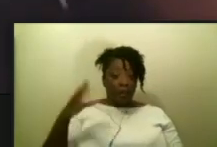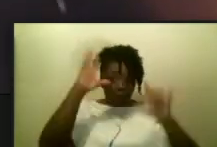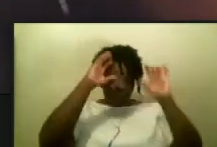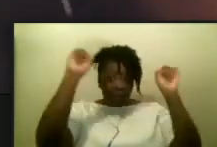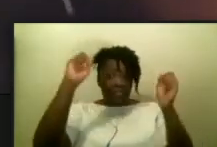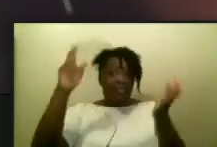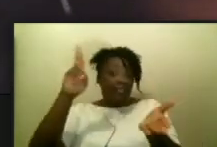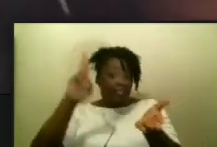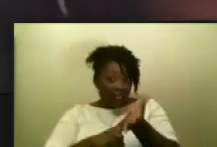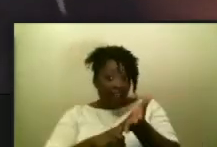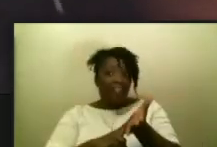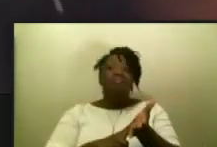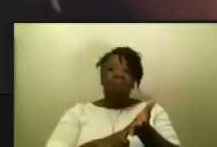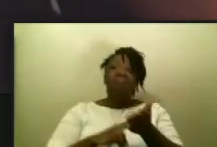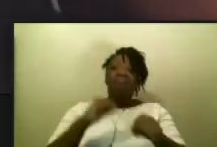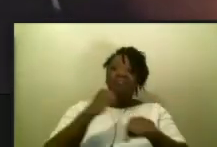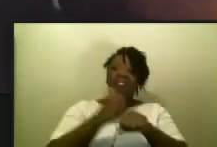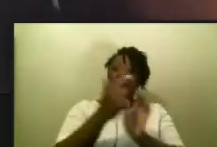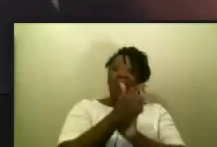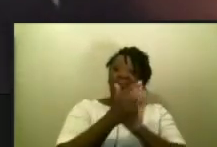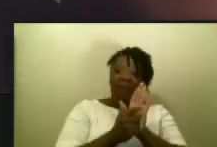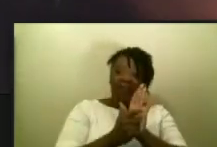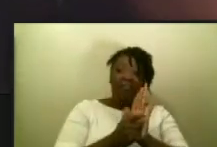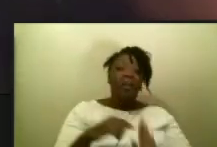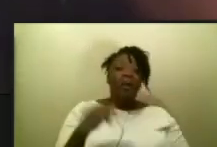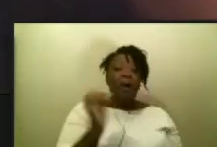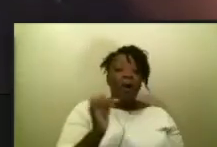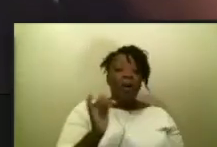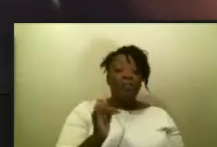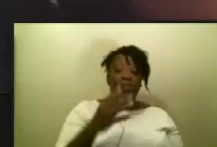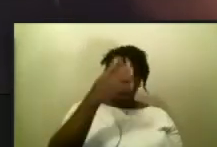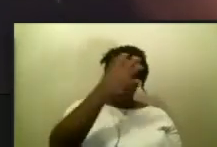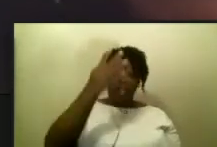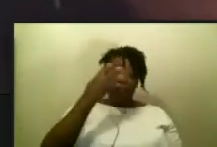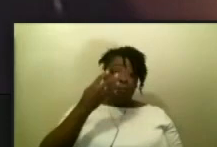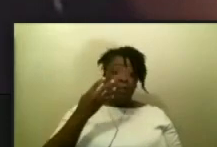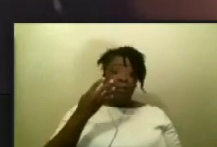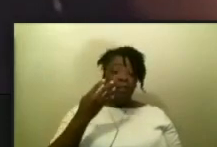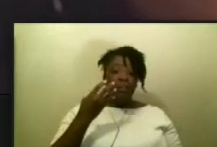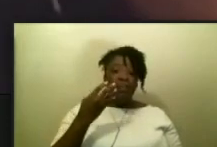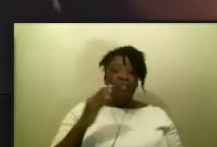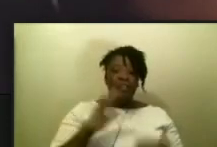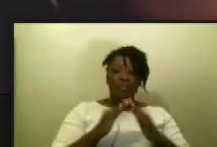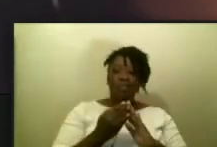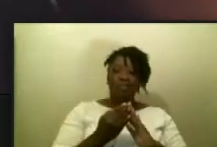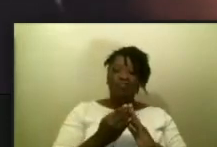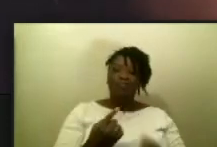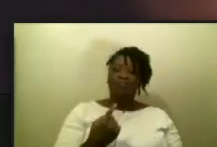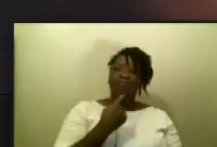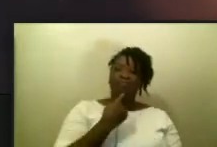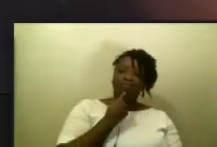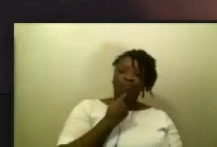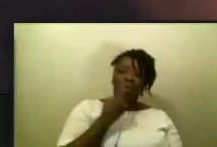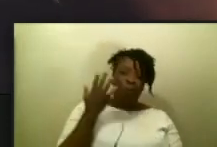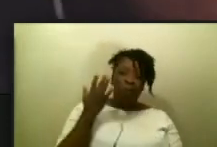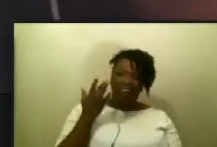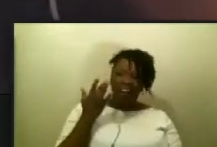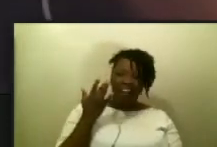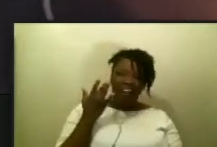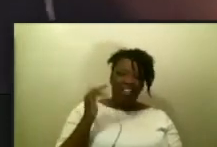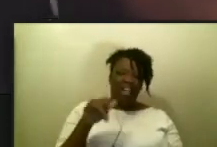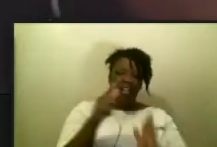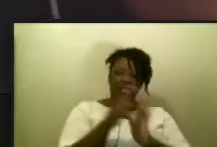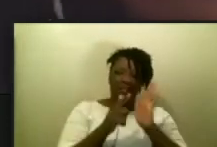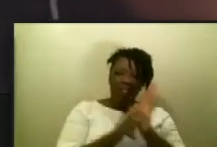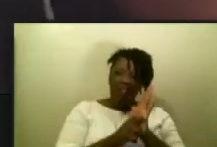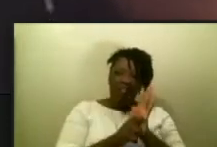law. One of the things that immigrant communities were disappointed about, though, in that bill was that it